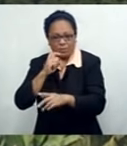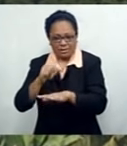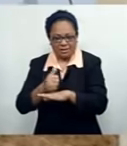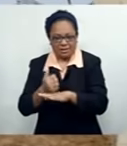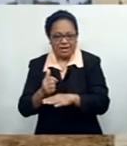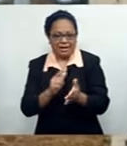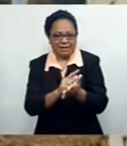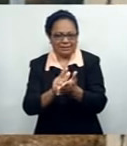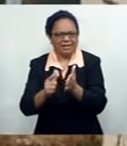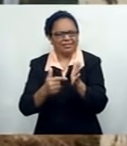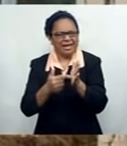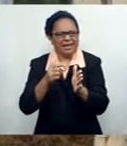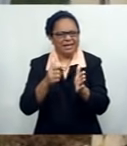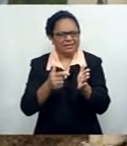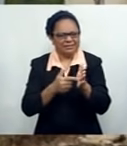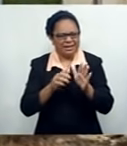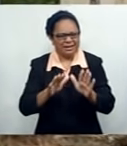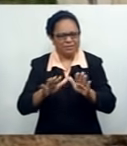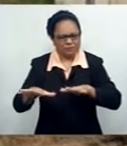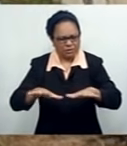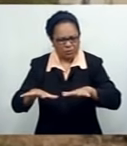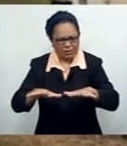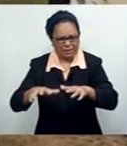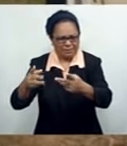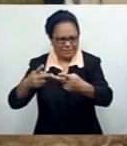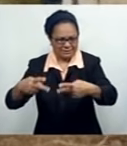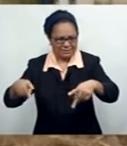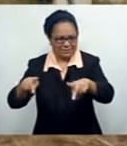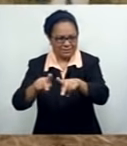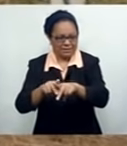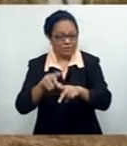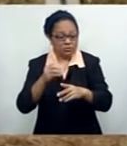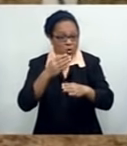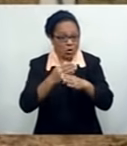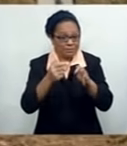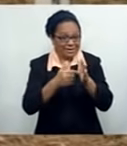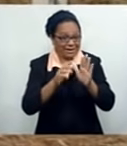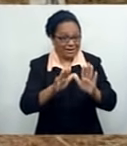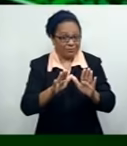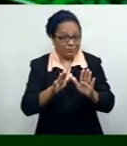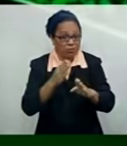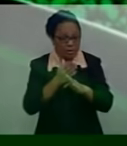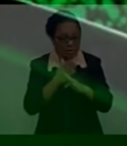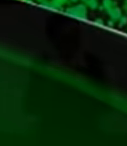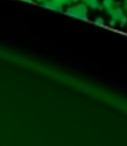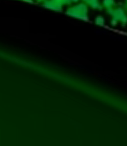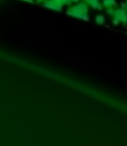seismic station. The seismology section hopes to complete the Tailevu station upgrade next week.